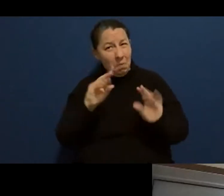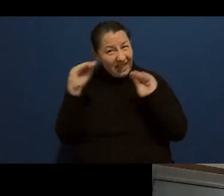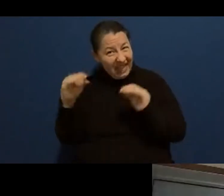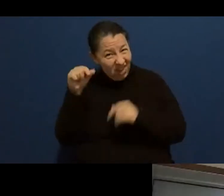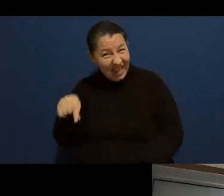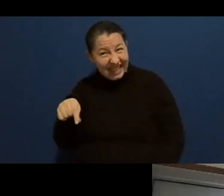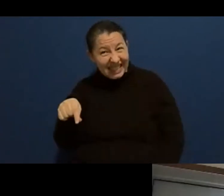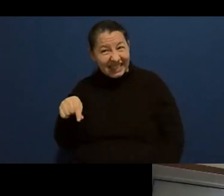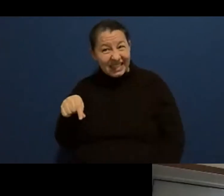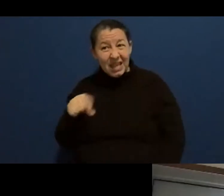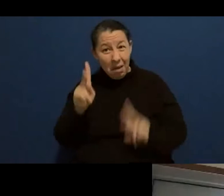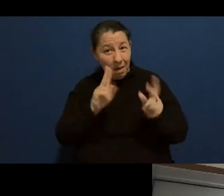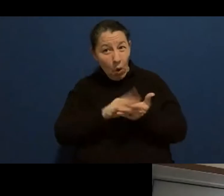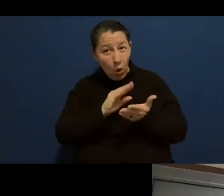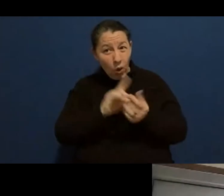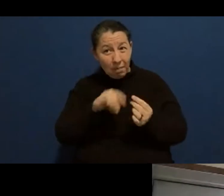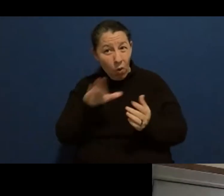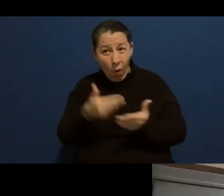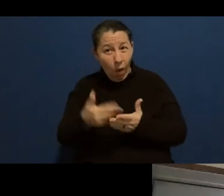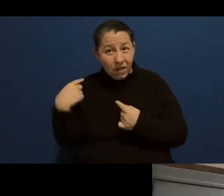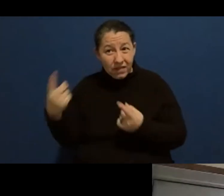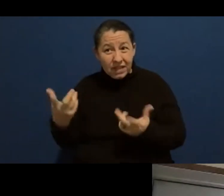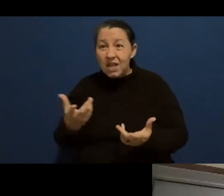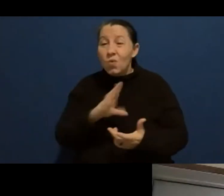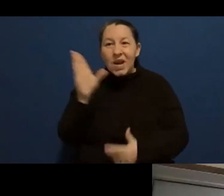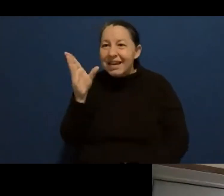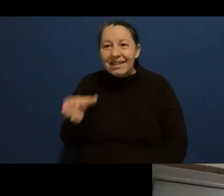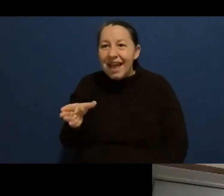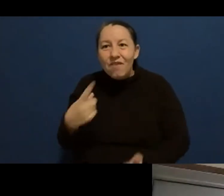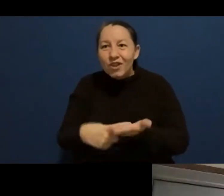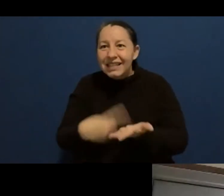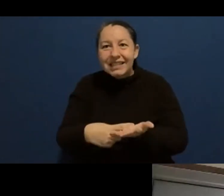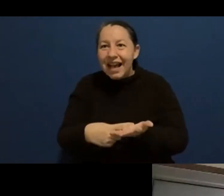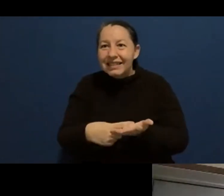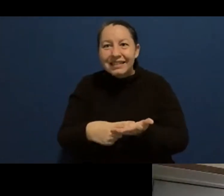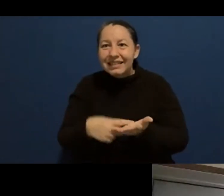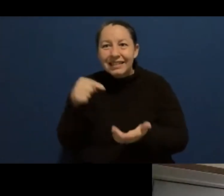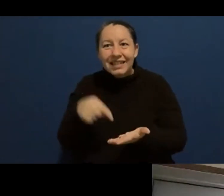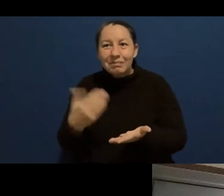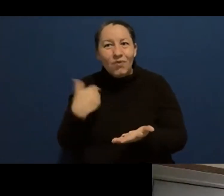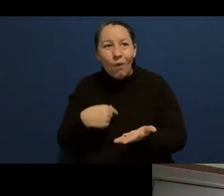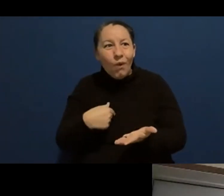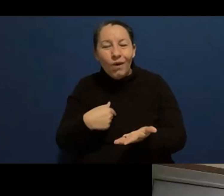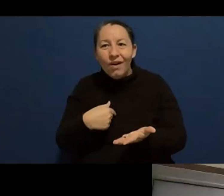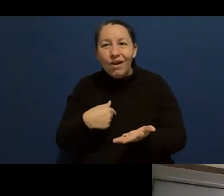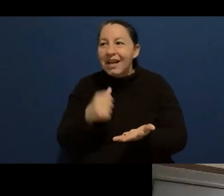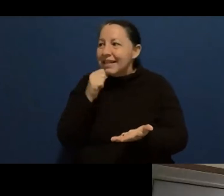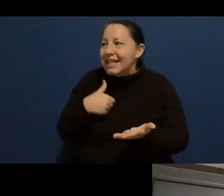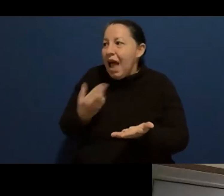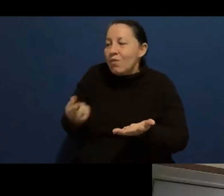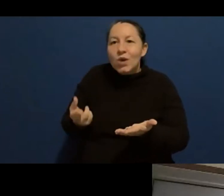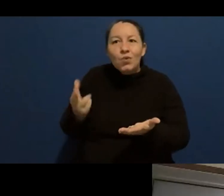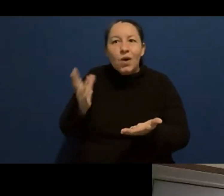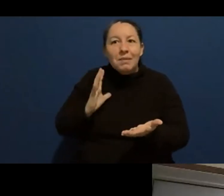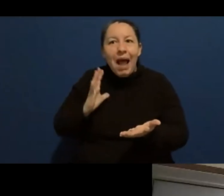are learning about all of this. We never talked about it, and they didn't have the resources back then